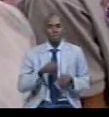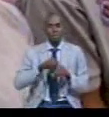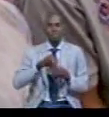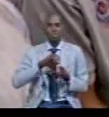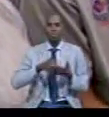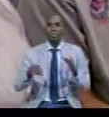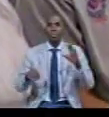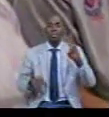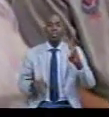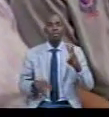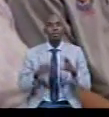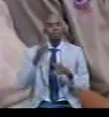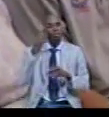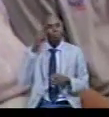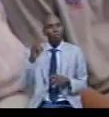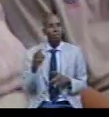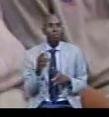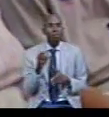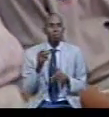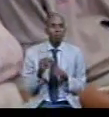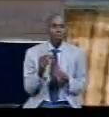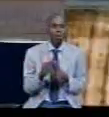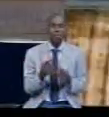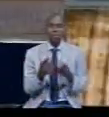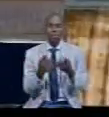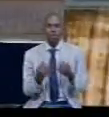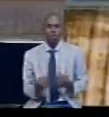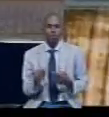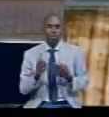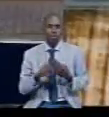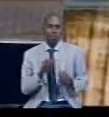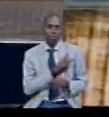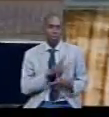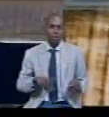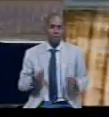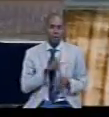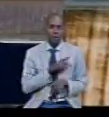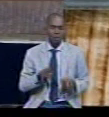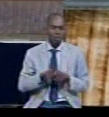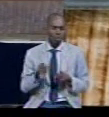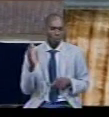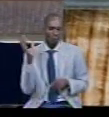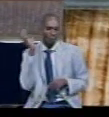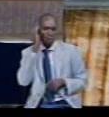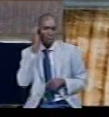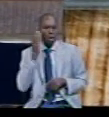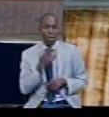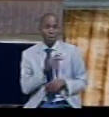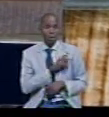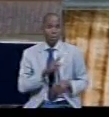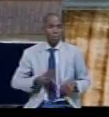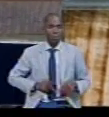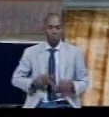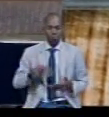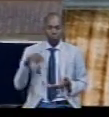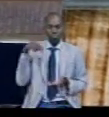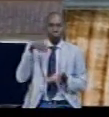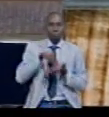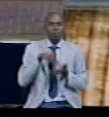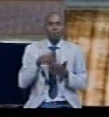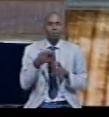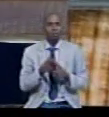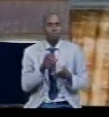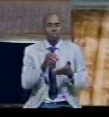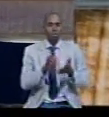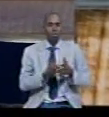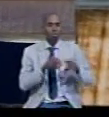says, for what came unto the king of Nineveh? And he arose from his throne, and